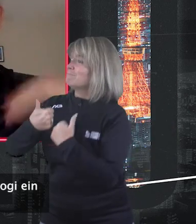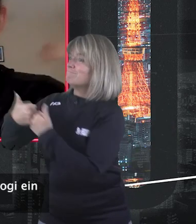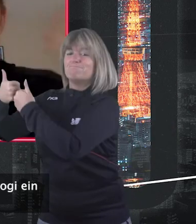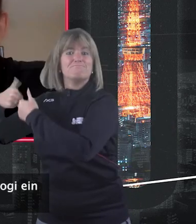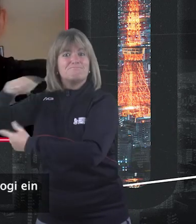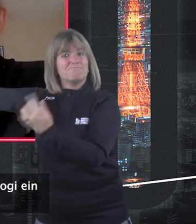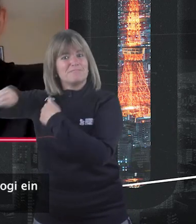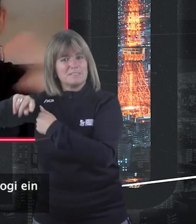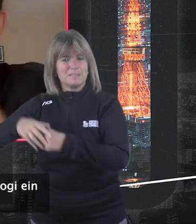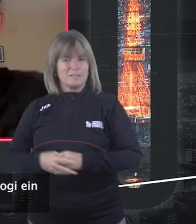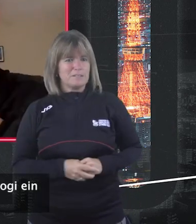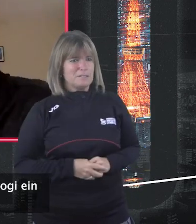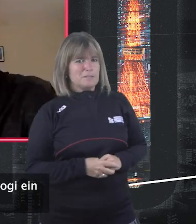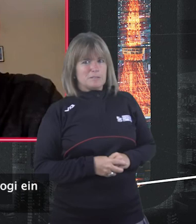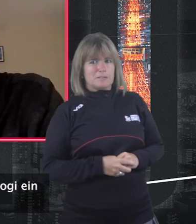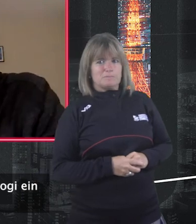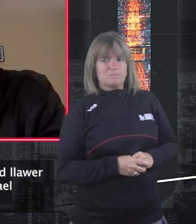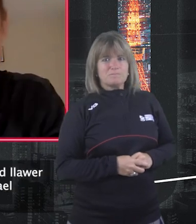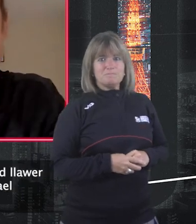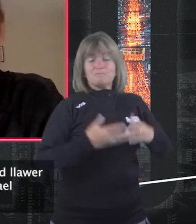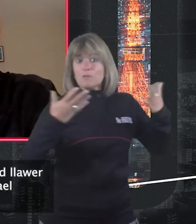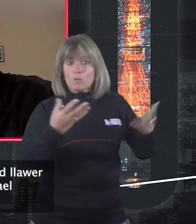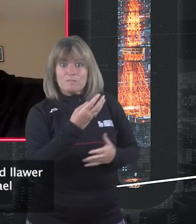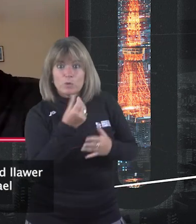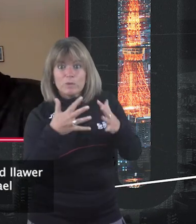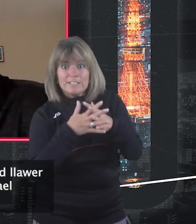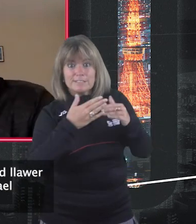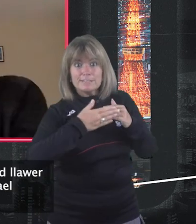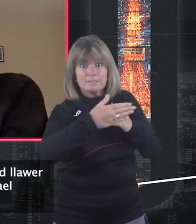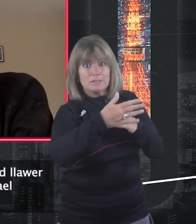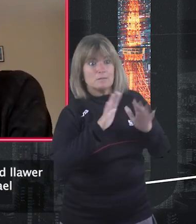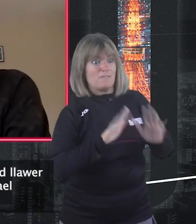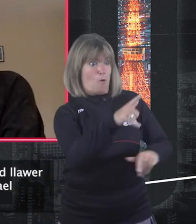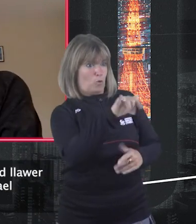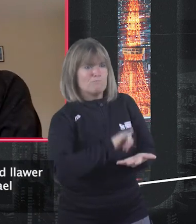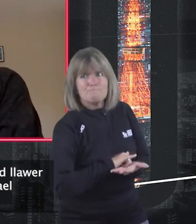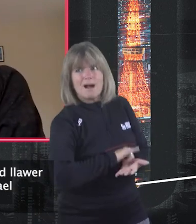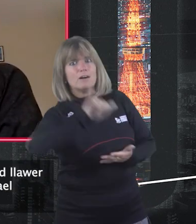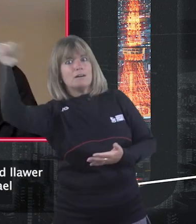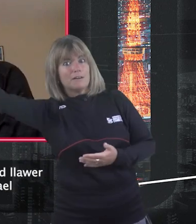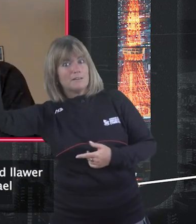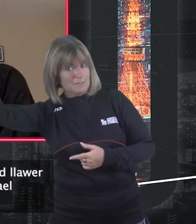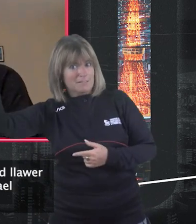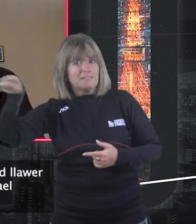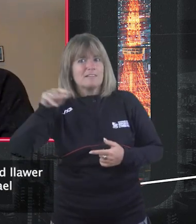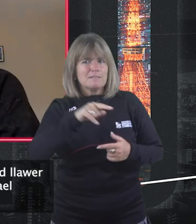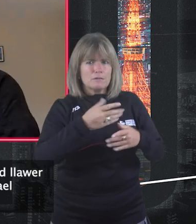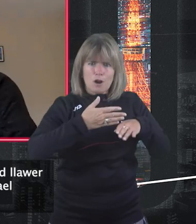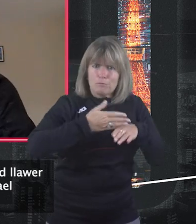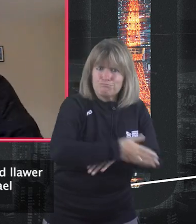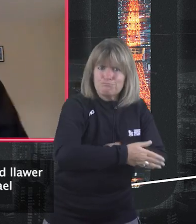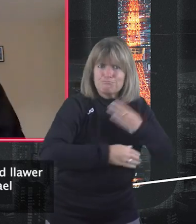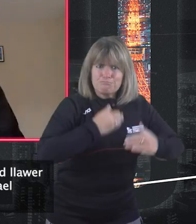and just be there for one another. So the next couple of weeks before you get on that plane, I know a lot of the